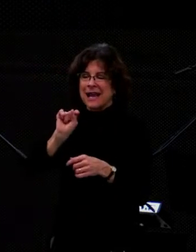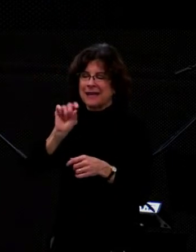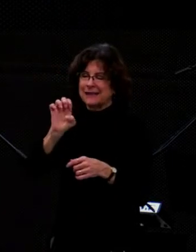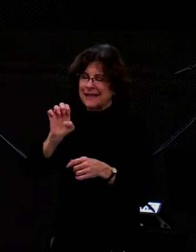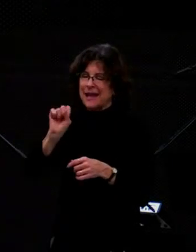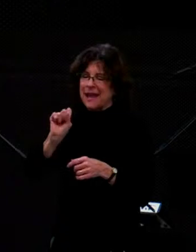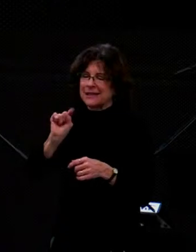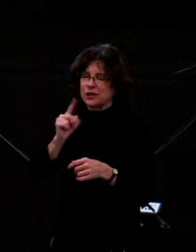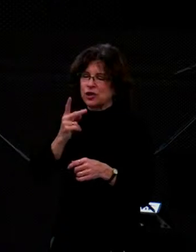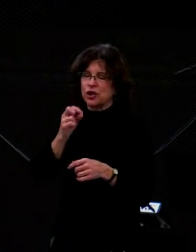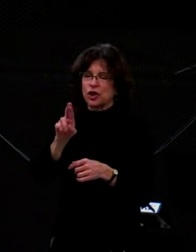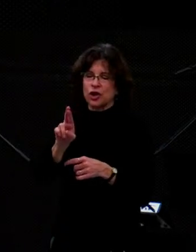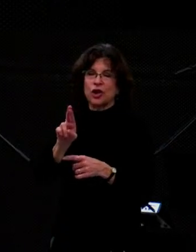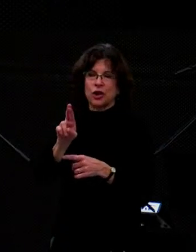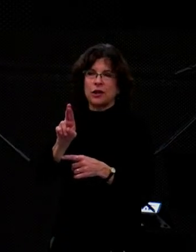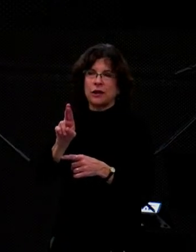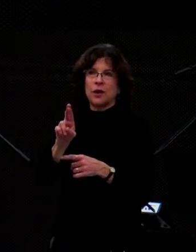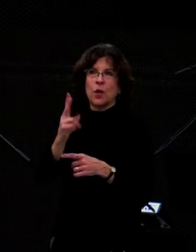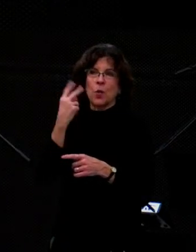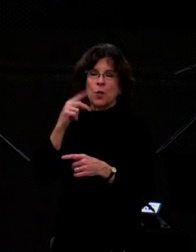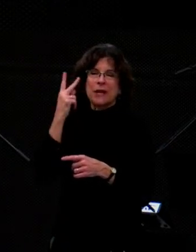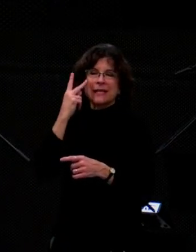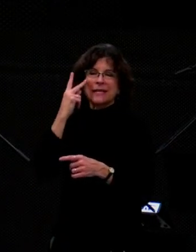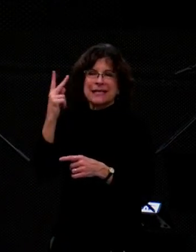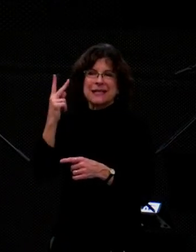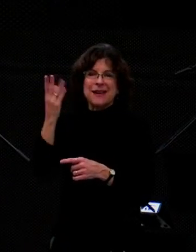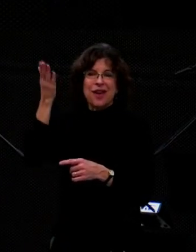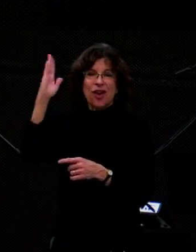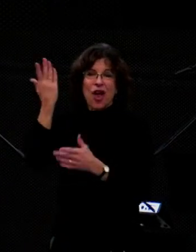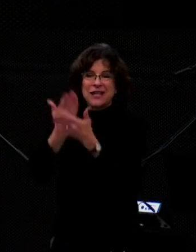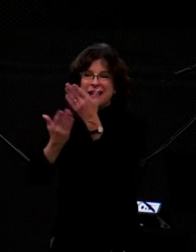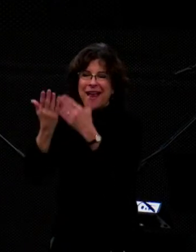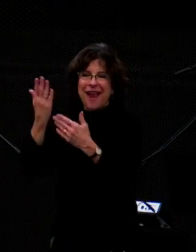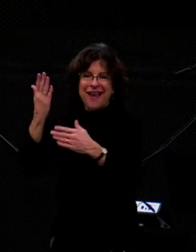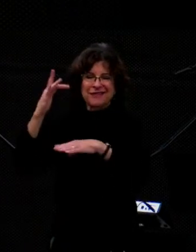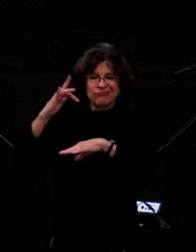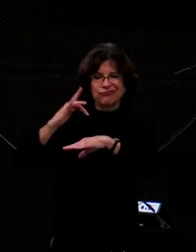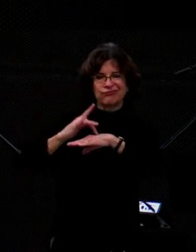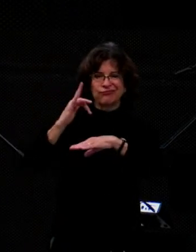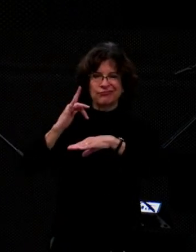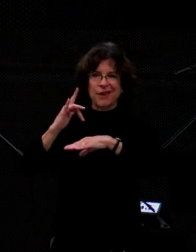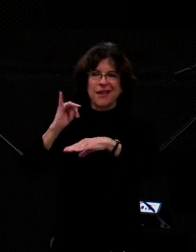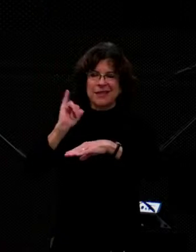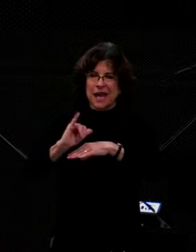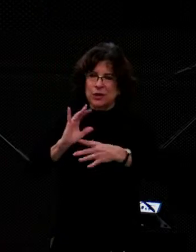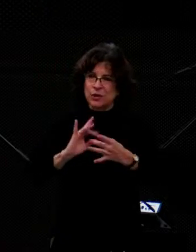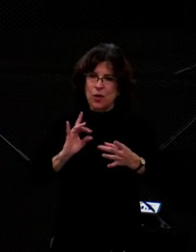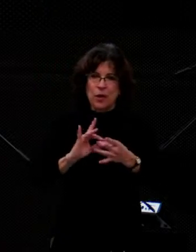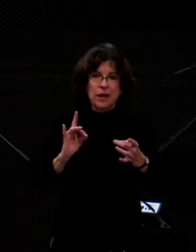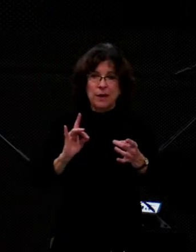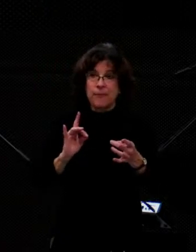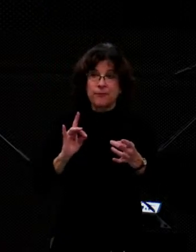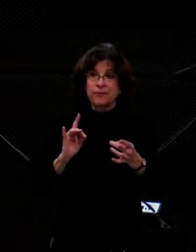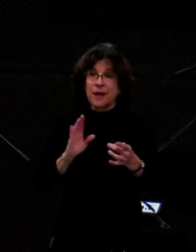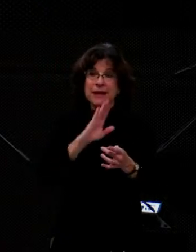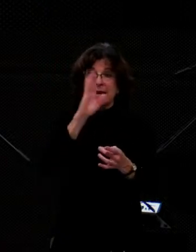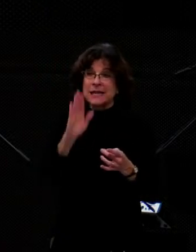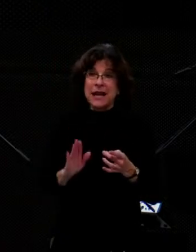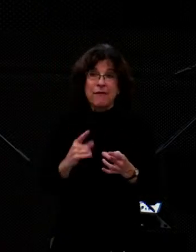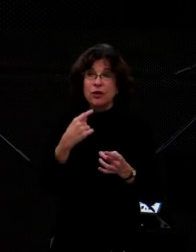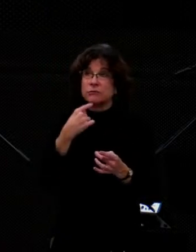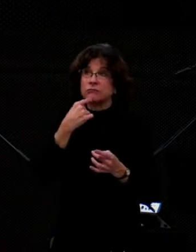he's hidden, he's working the most in ways that are undeniably him. God is never mentioned once in